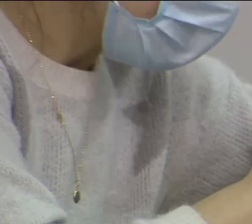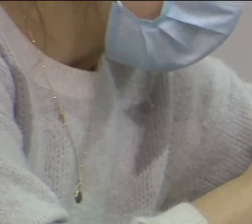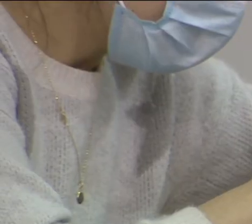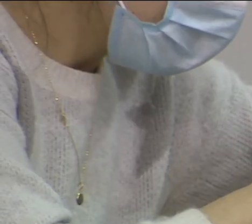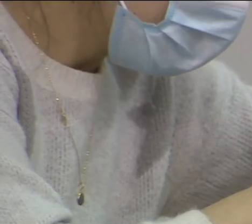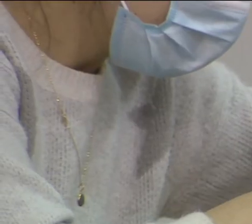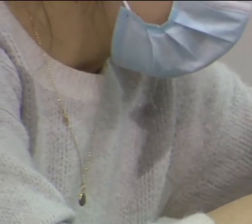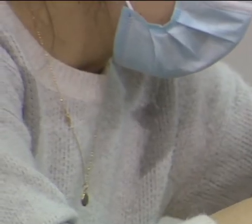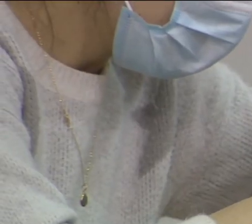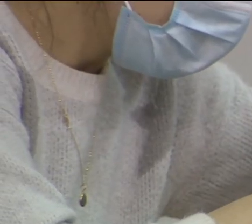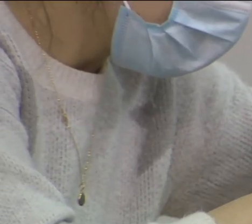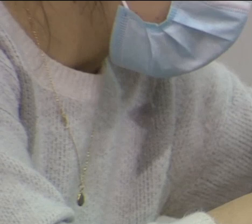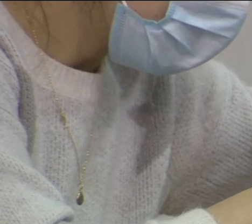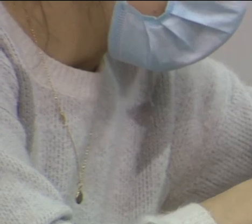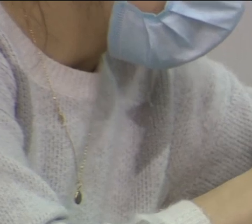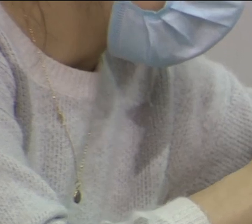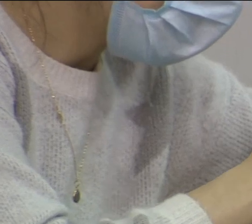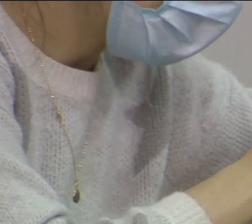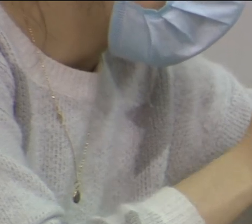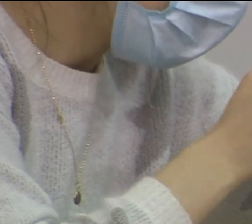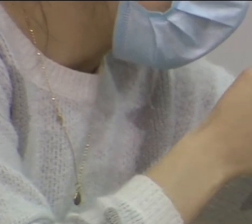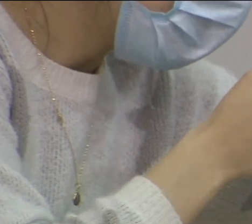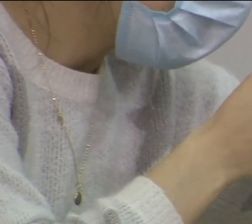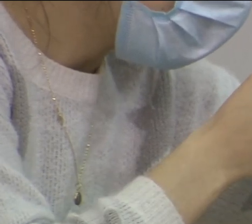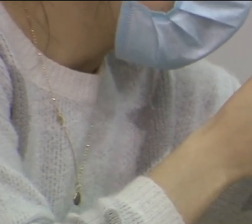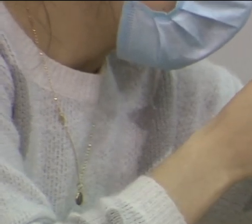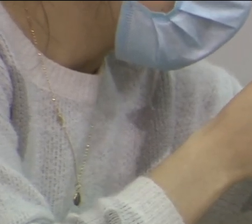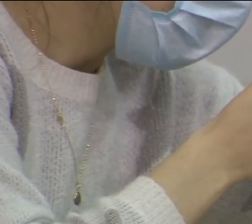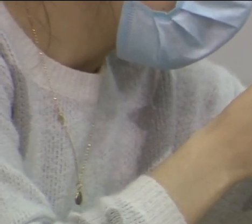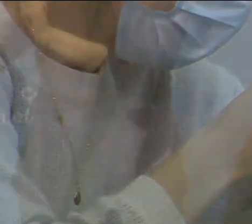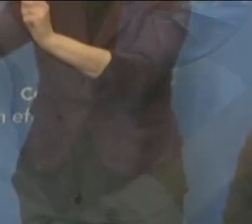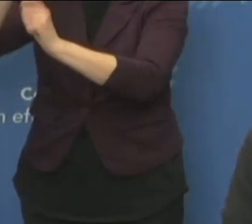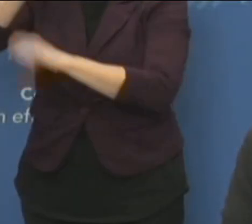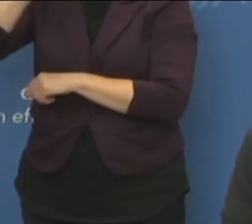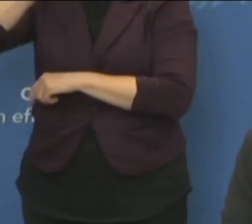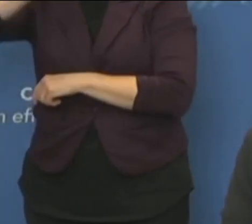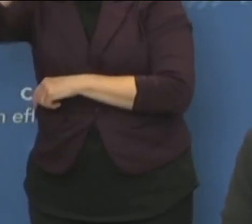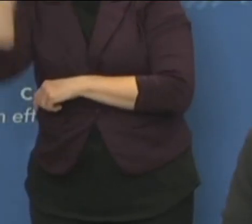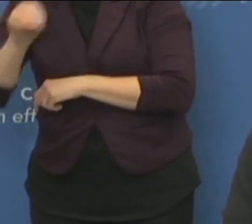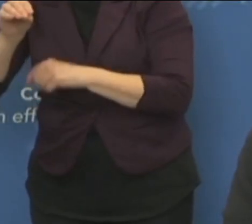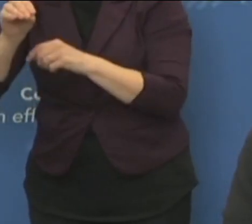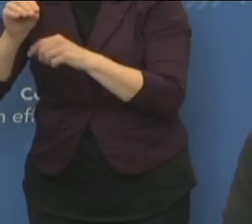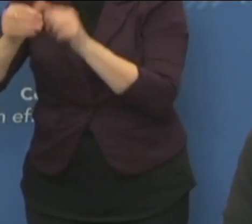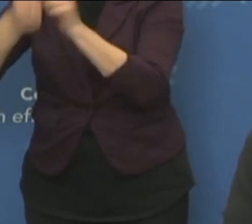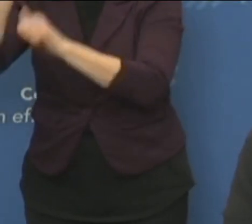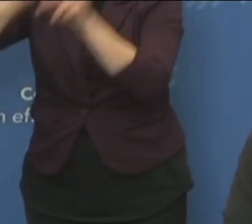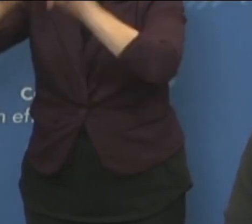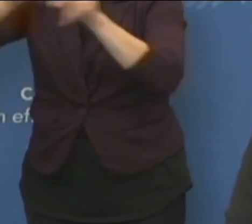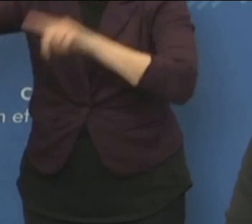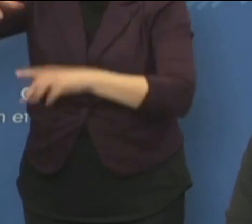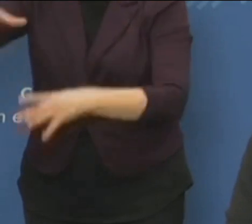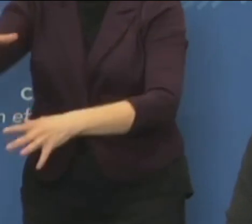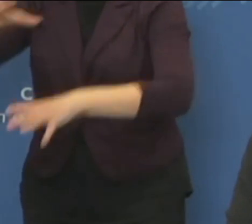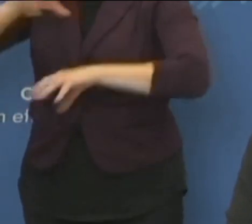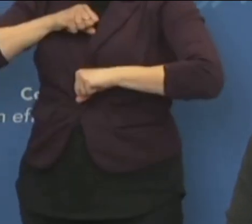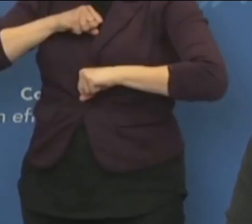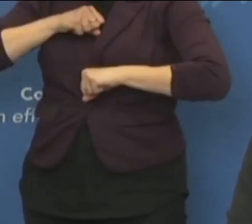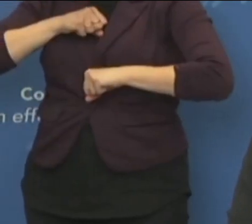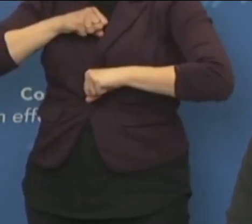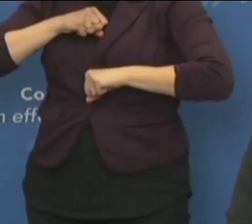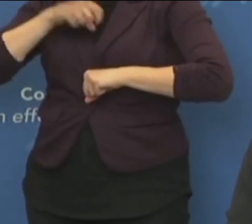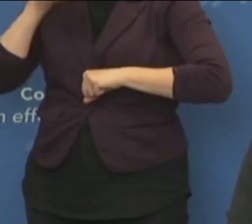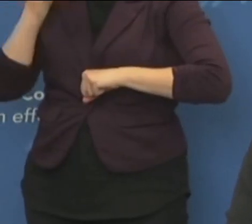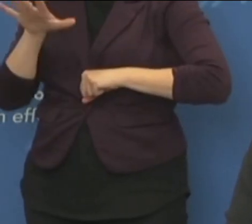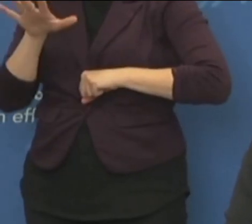new cases. Last week, the city saw under 2,000 new cases. Even though this variant is more contagious,